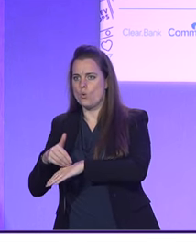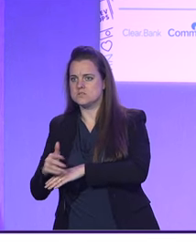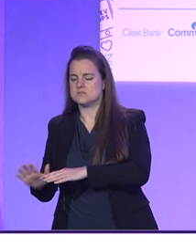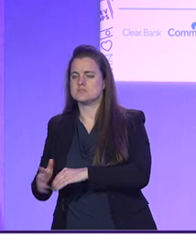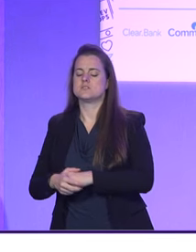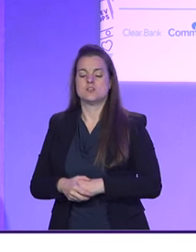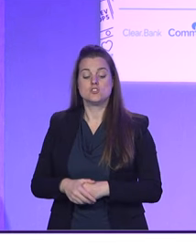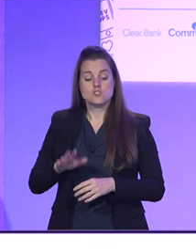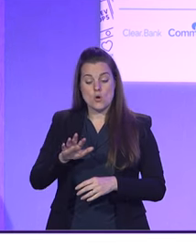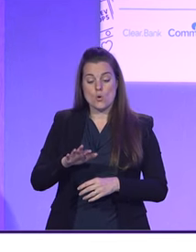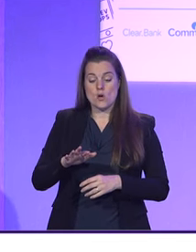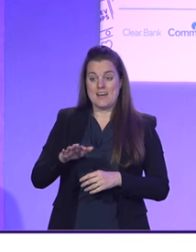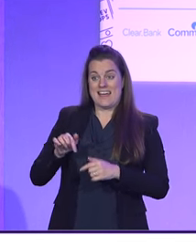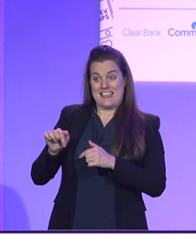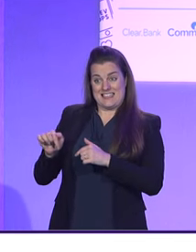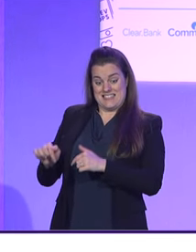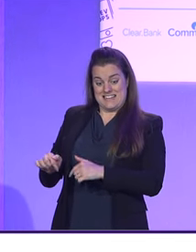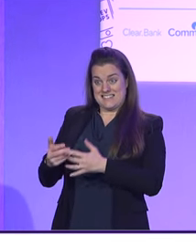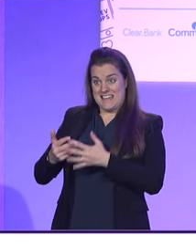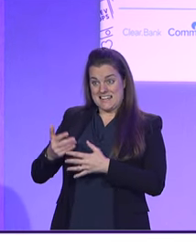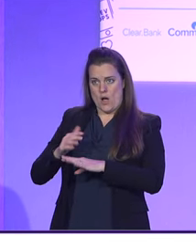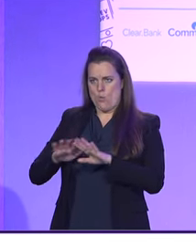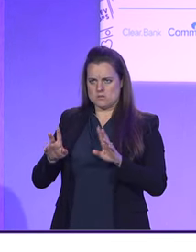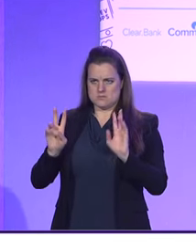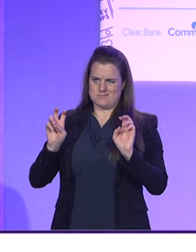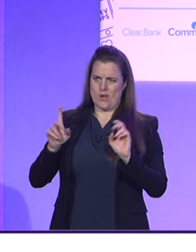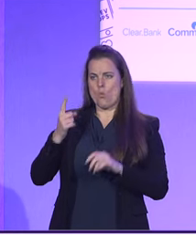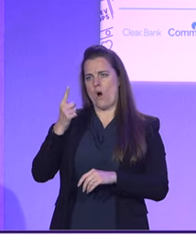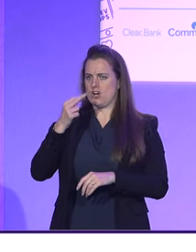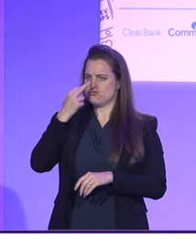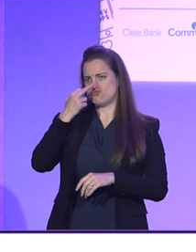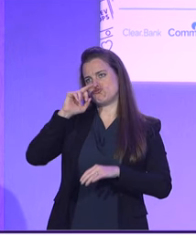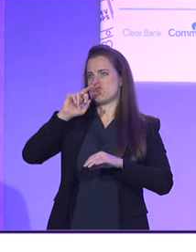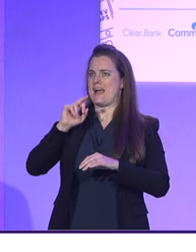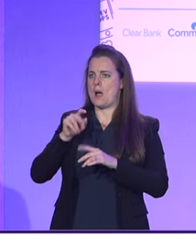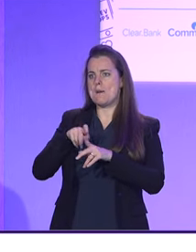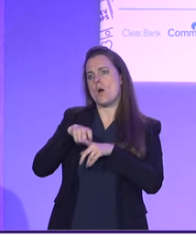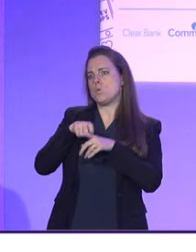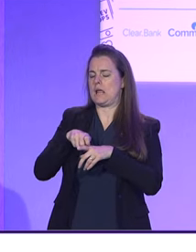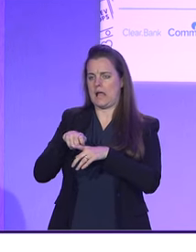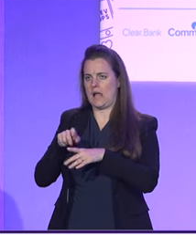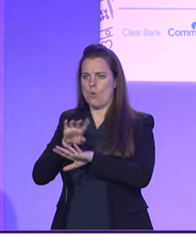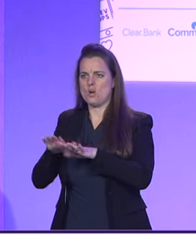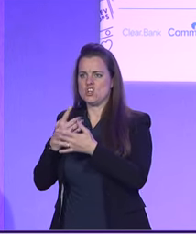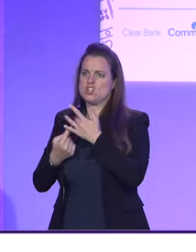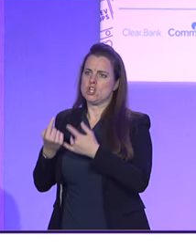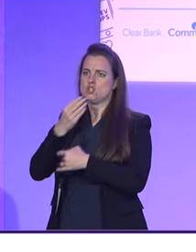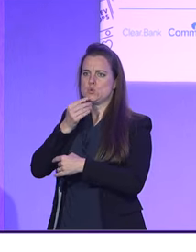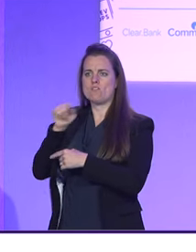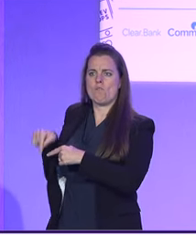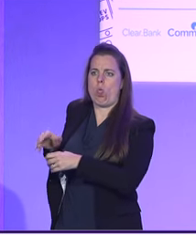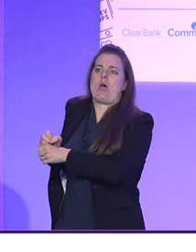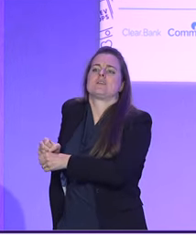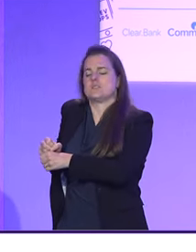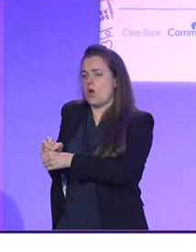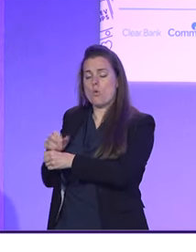And this data wasn't really just like a one-trick pony. We were able to use this for other things. So for instance, in January,